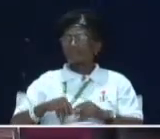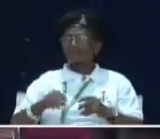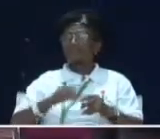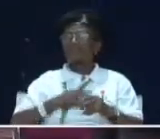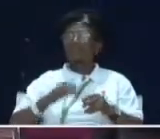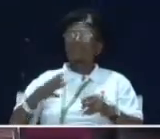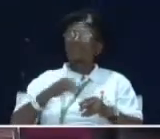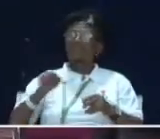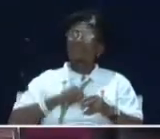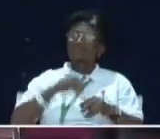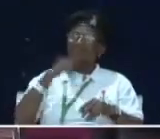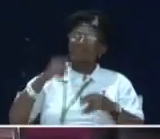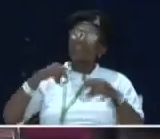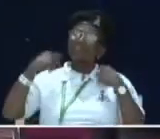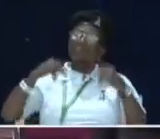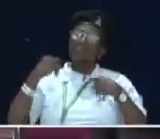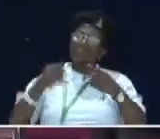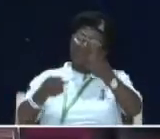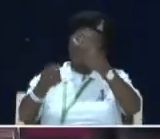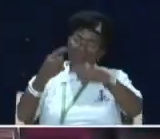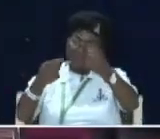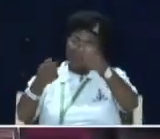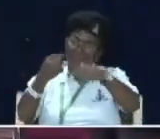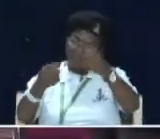say, "Pastor, come,"